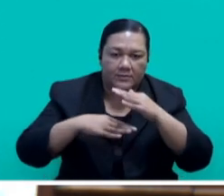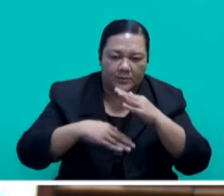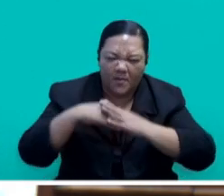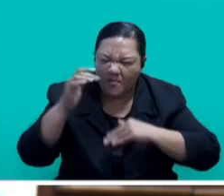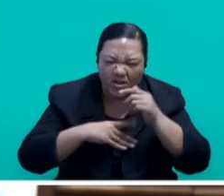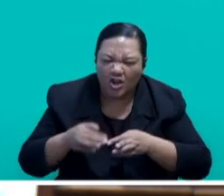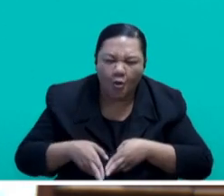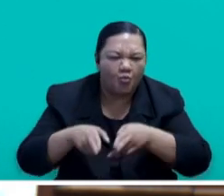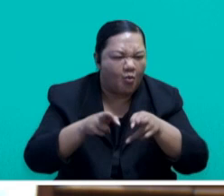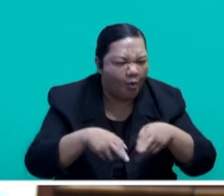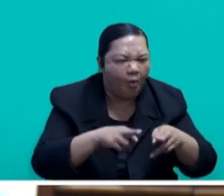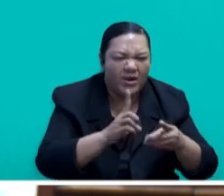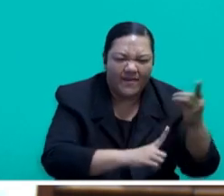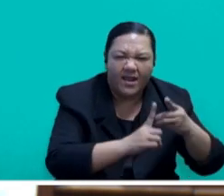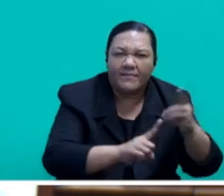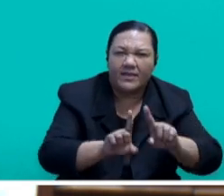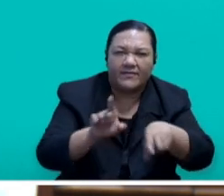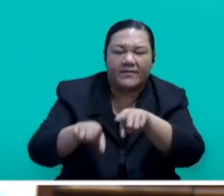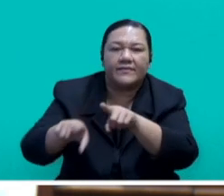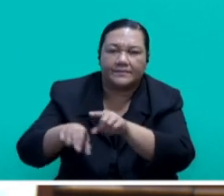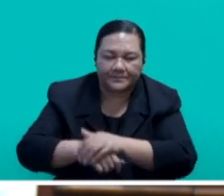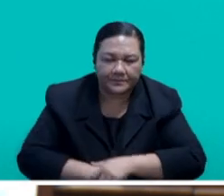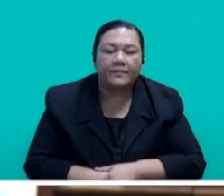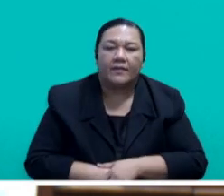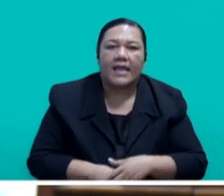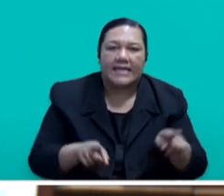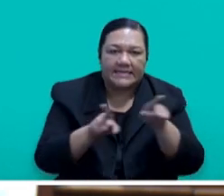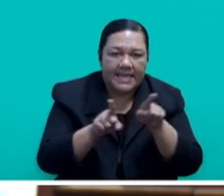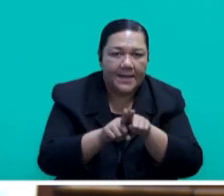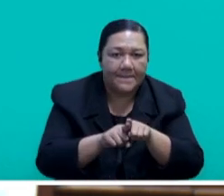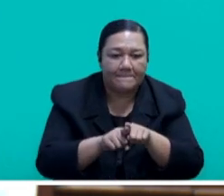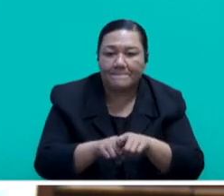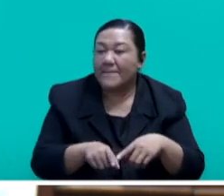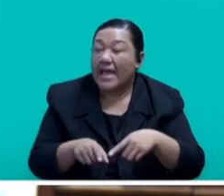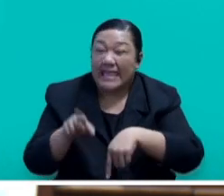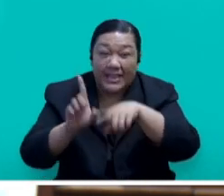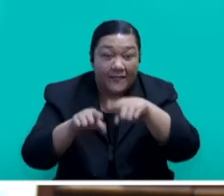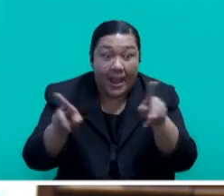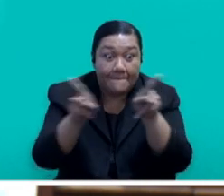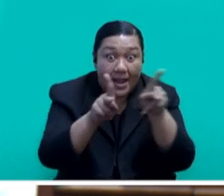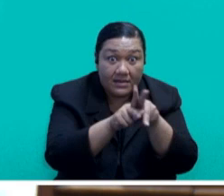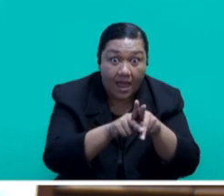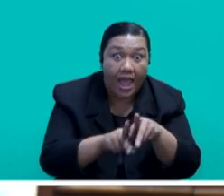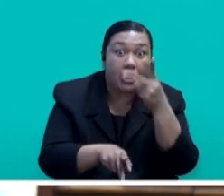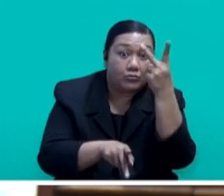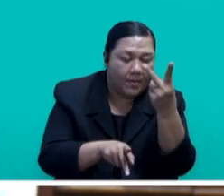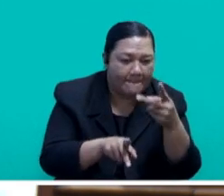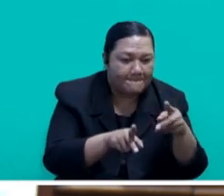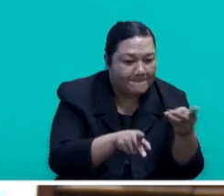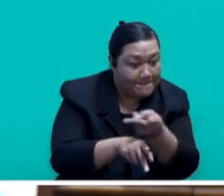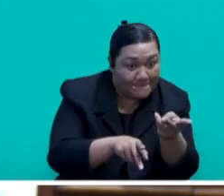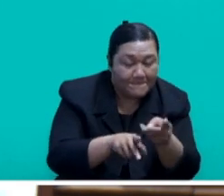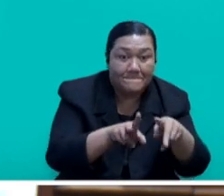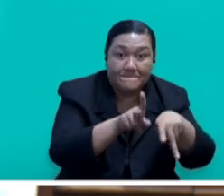will continue to engage with our multilateral and bilateral development partners to secure funding in